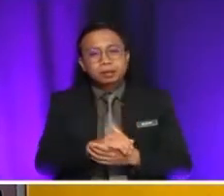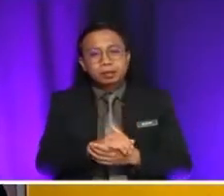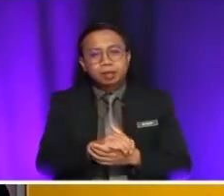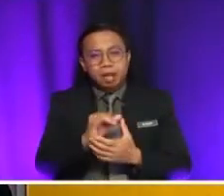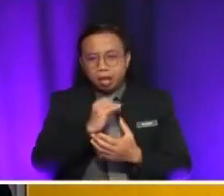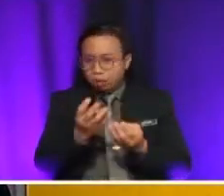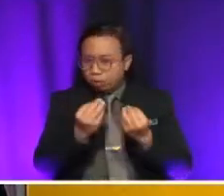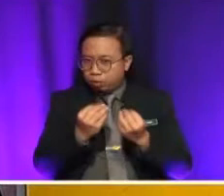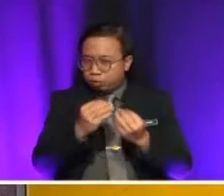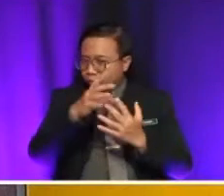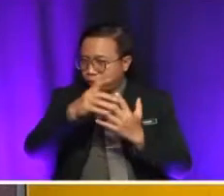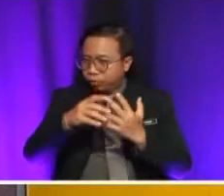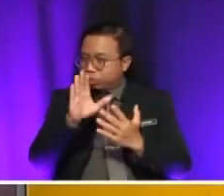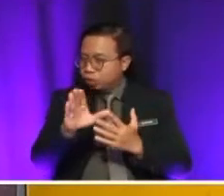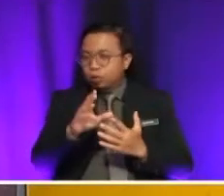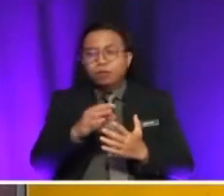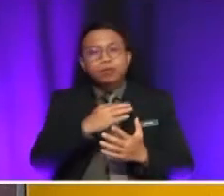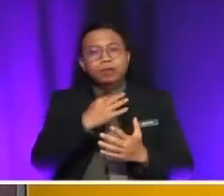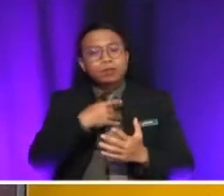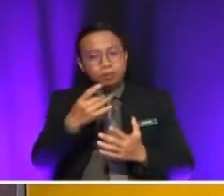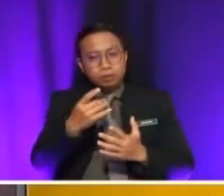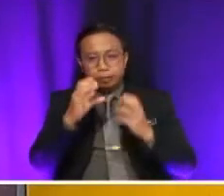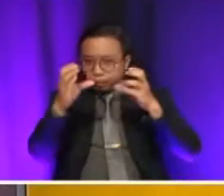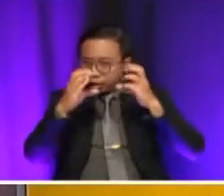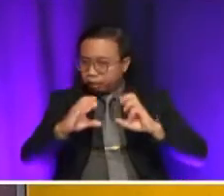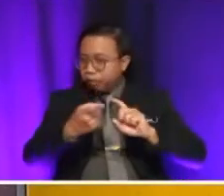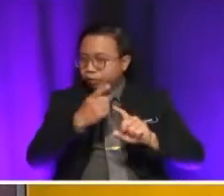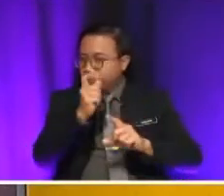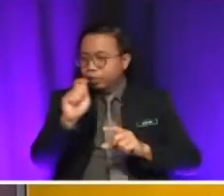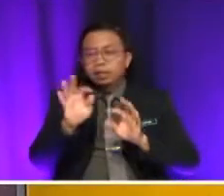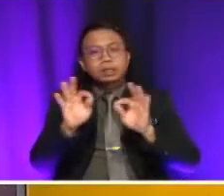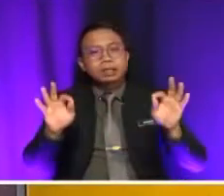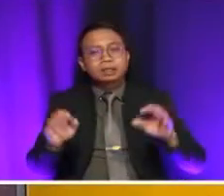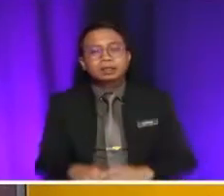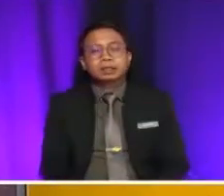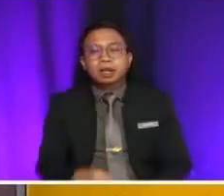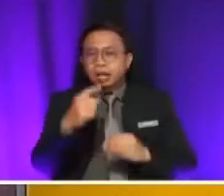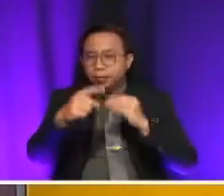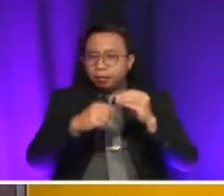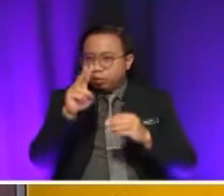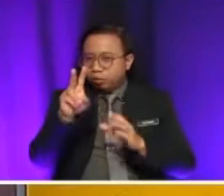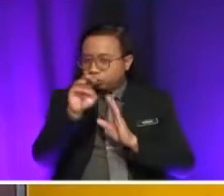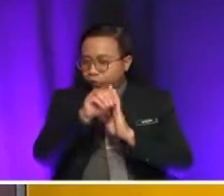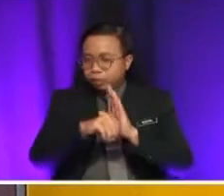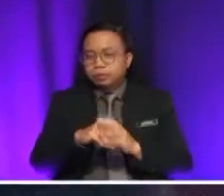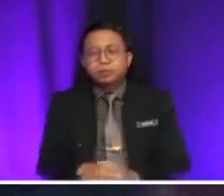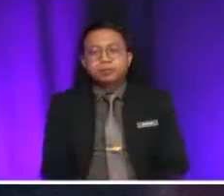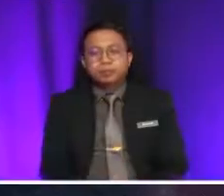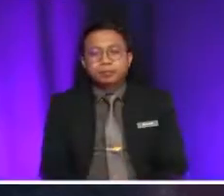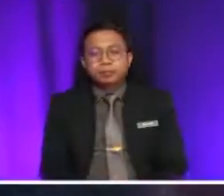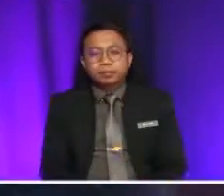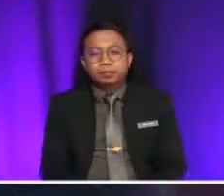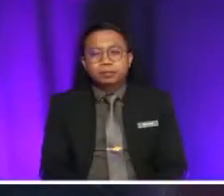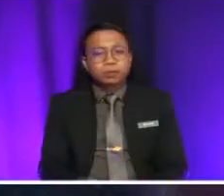want you to pick your favorite paragraph from the text. Okay, so you have about 2 minutes to do it. Right. Okay, so